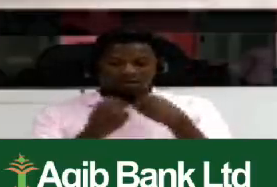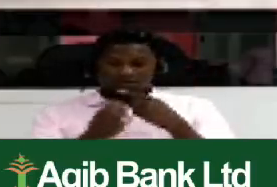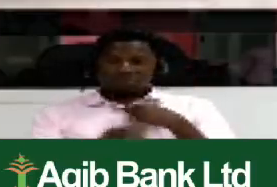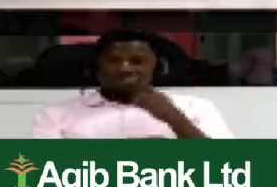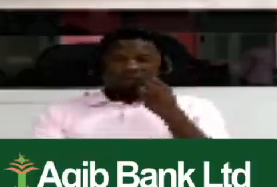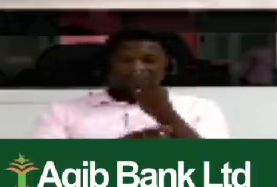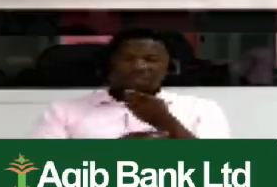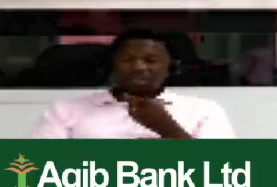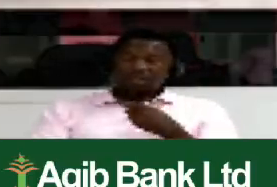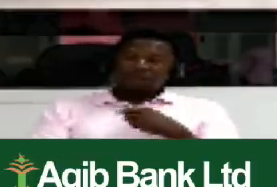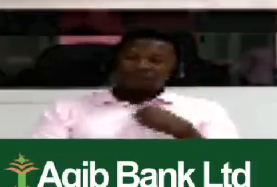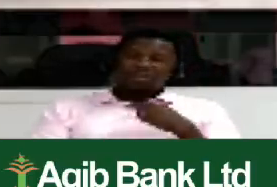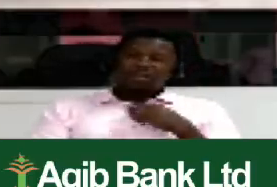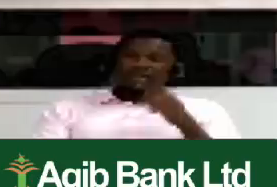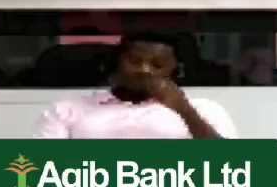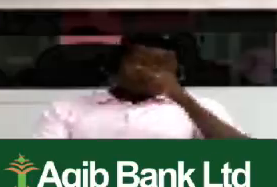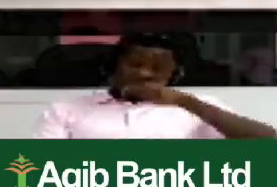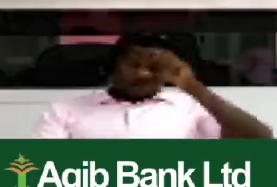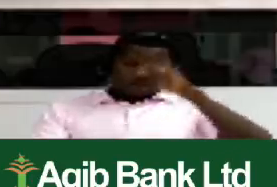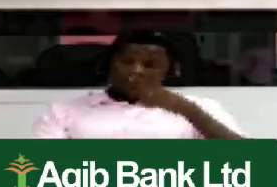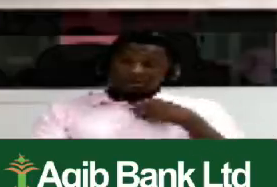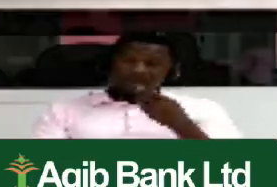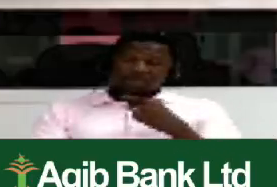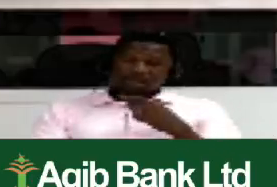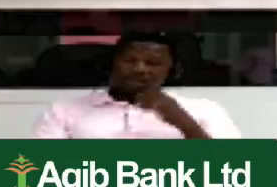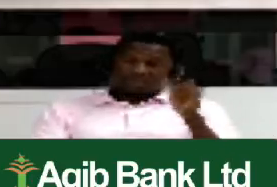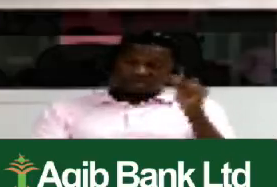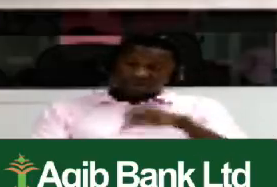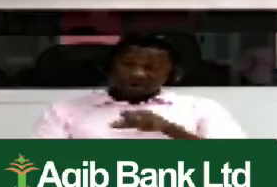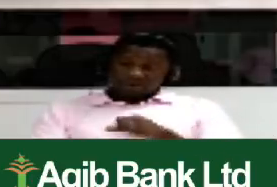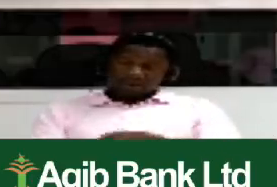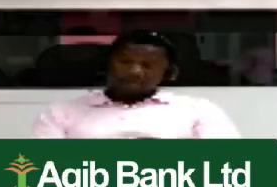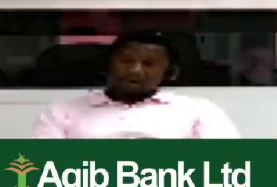inspector general to the rank and file. That was a live program.